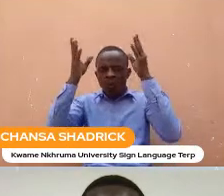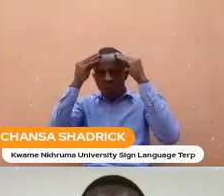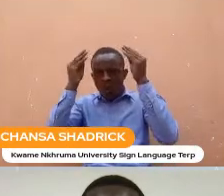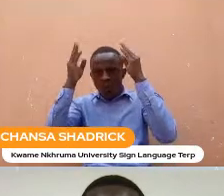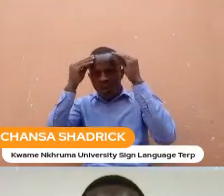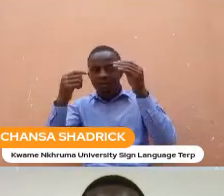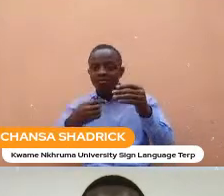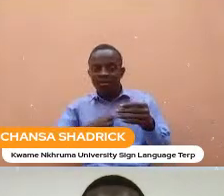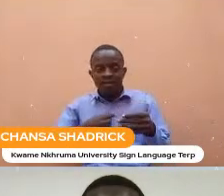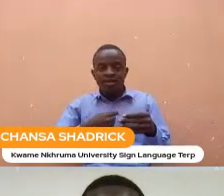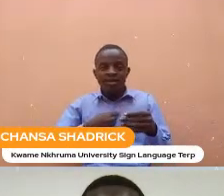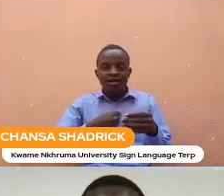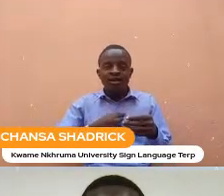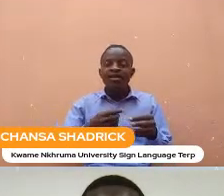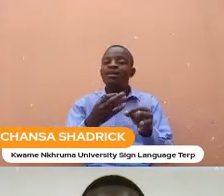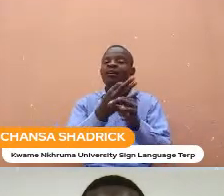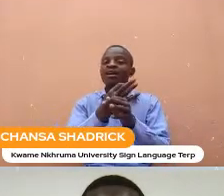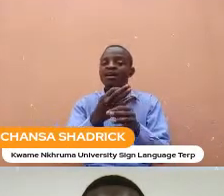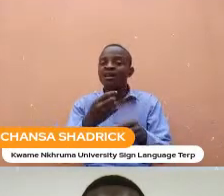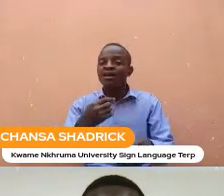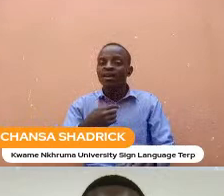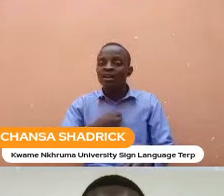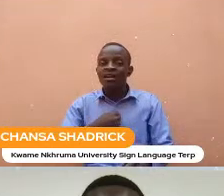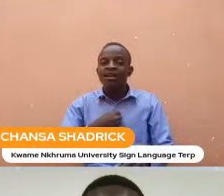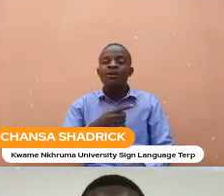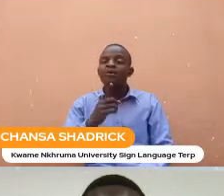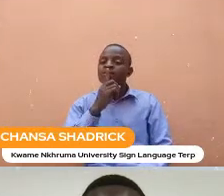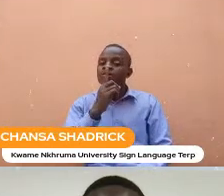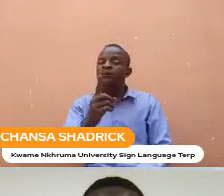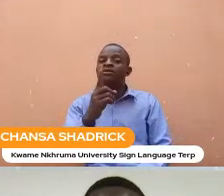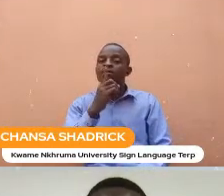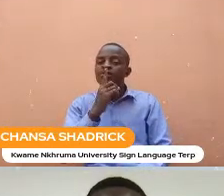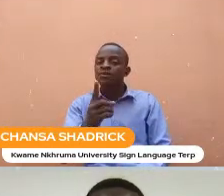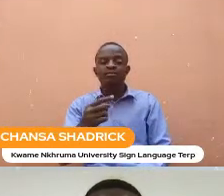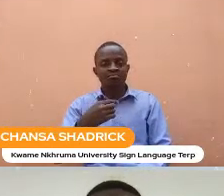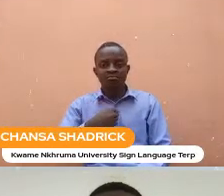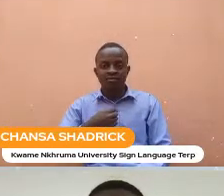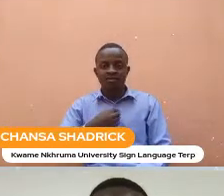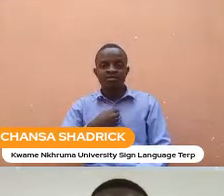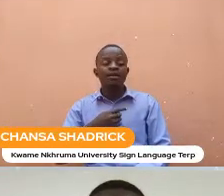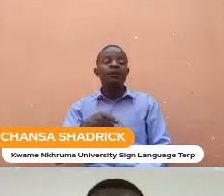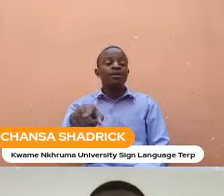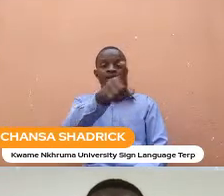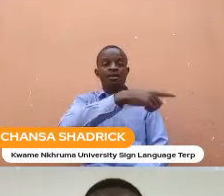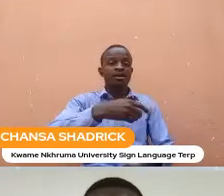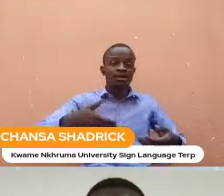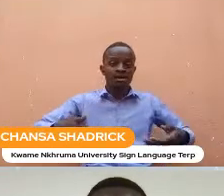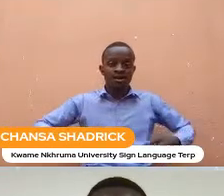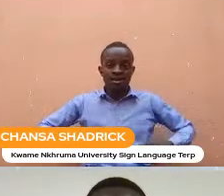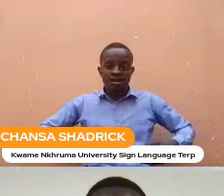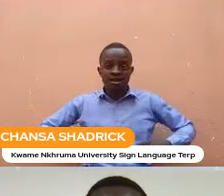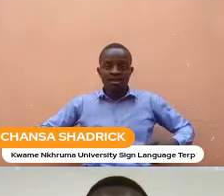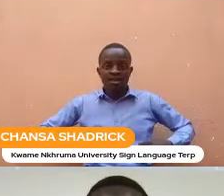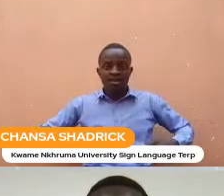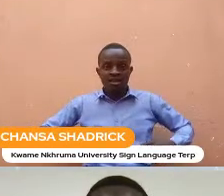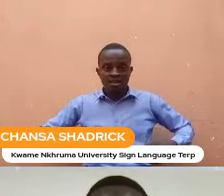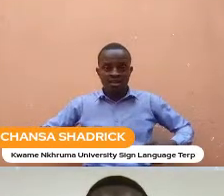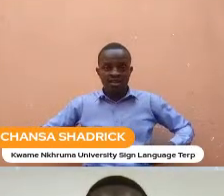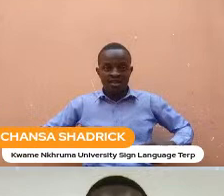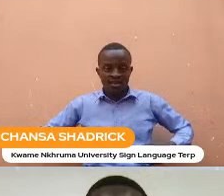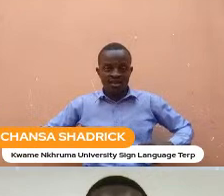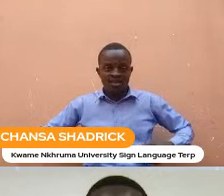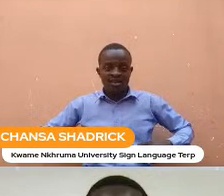contraceptive information. And yes, to answer that question, yes, young people should have access, unlimited access to condoms